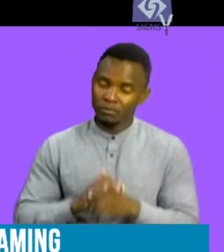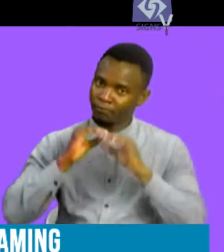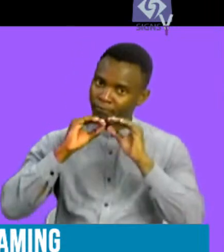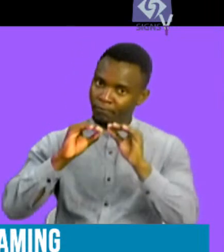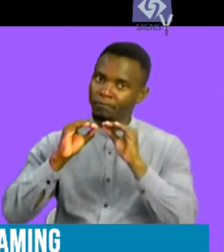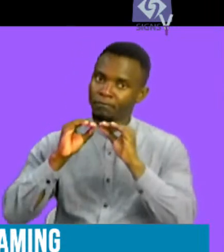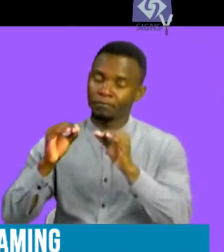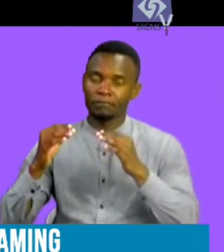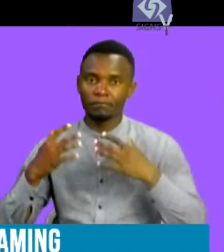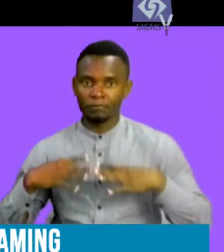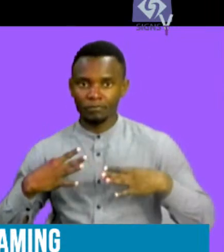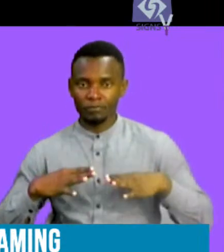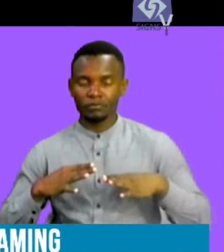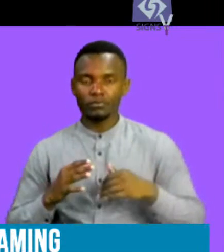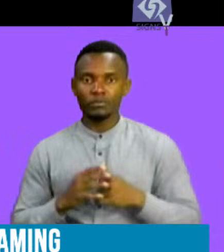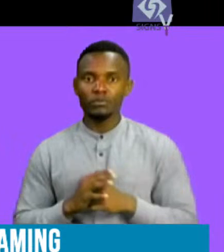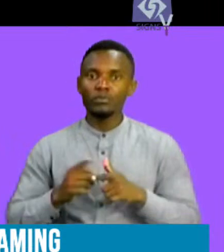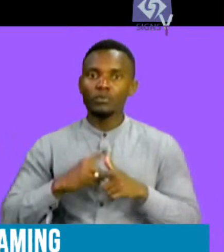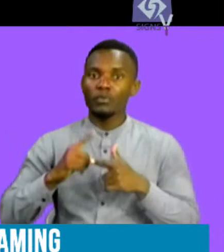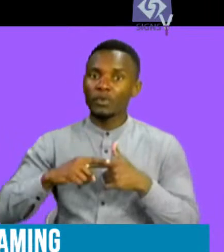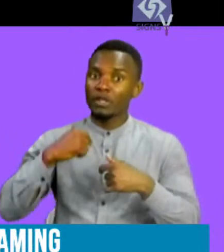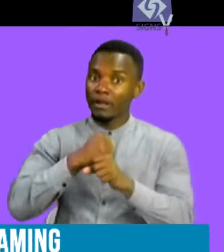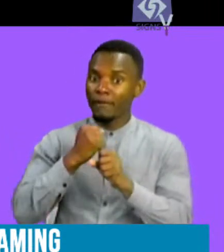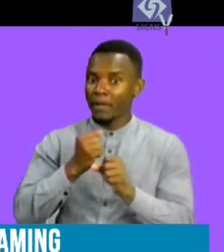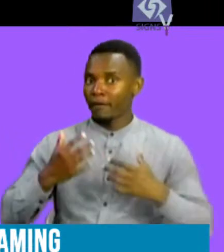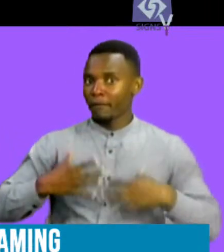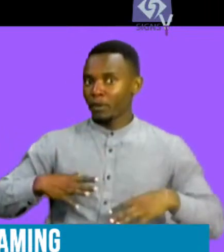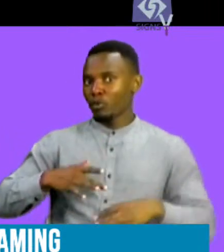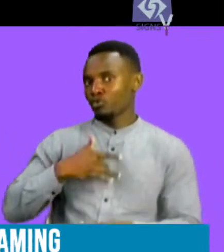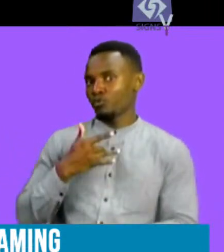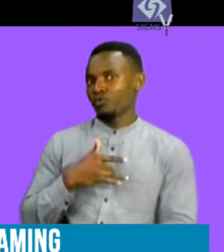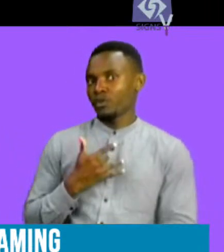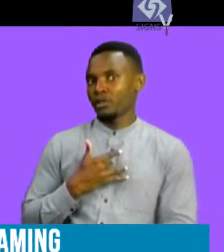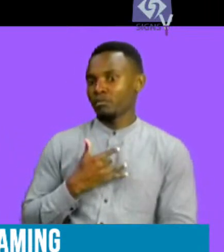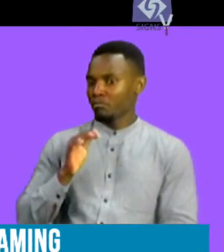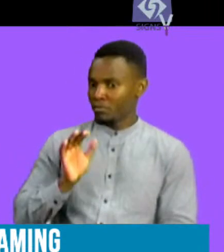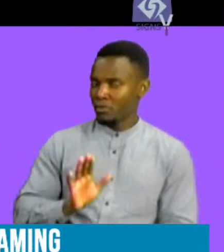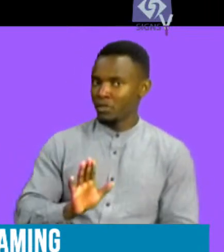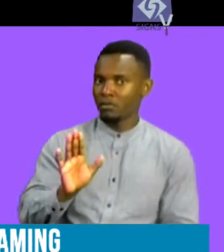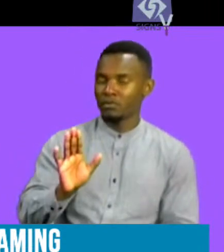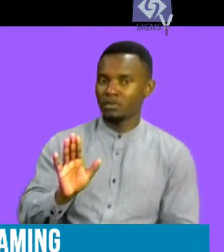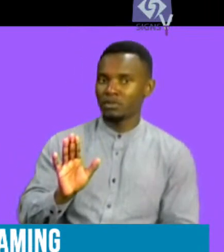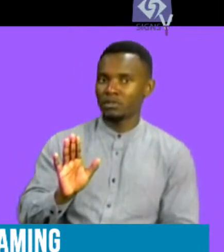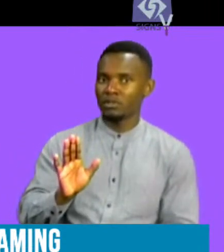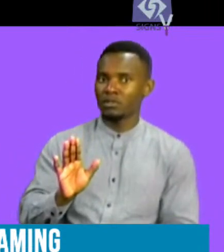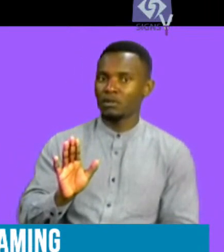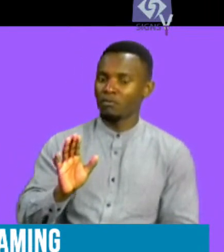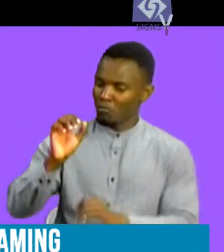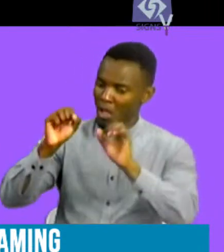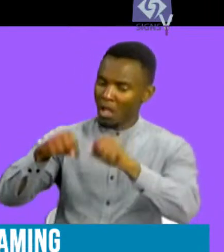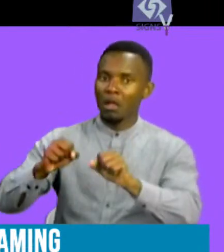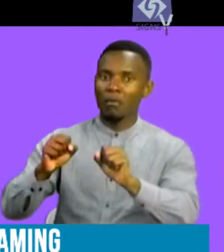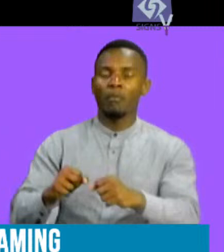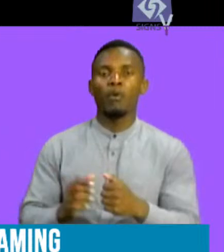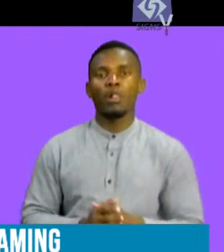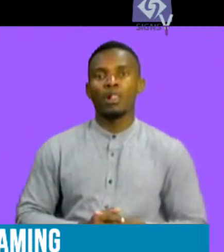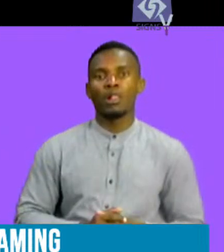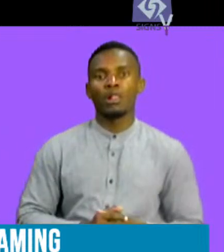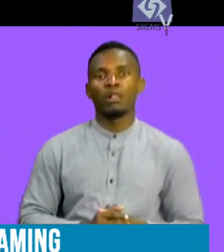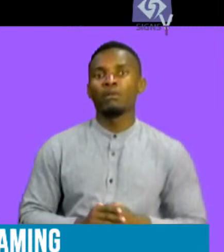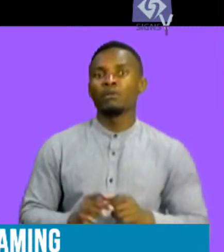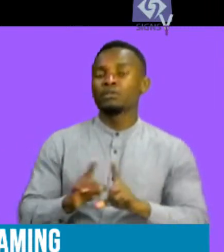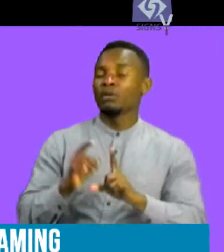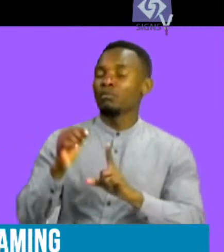Yeah. For one to feel that he or she is capable, that child is capable